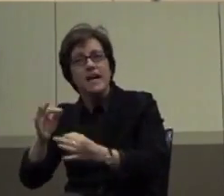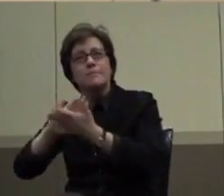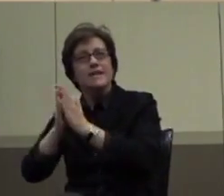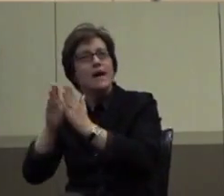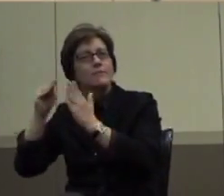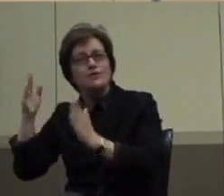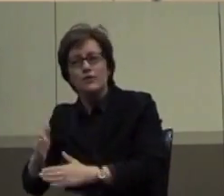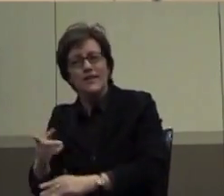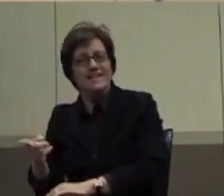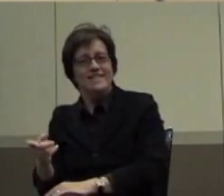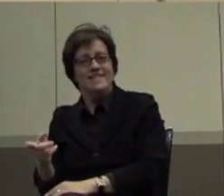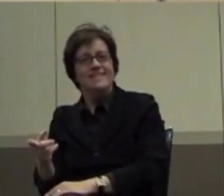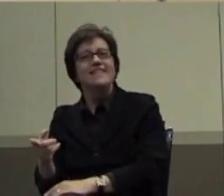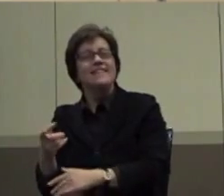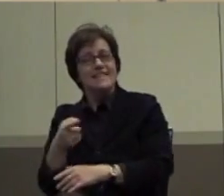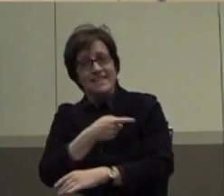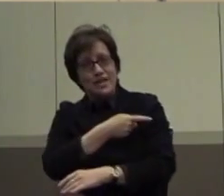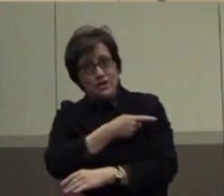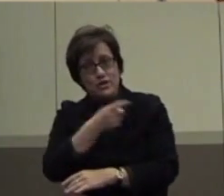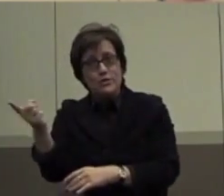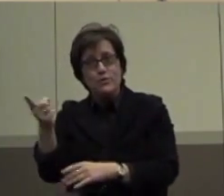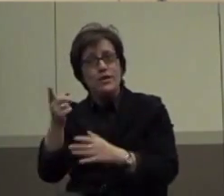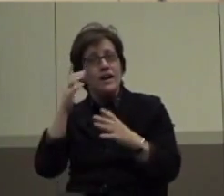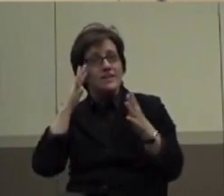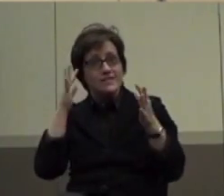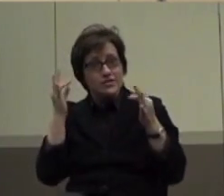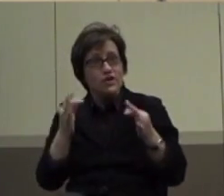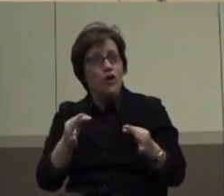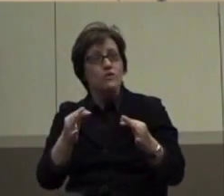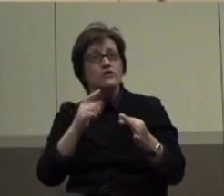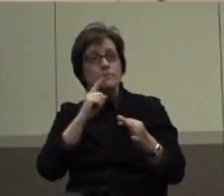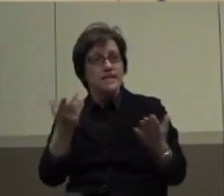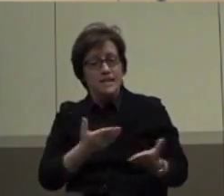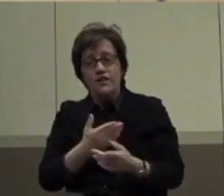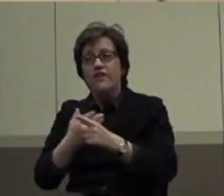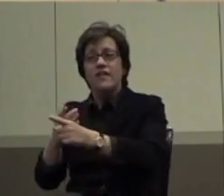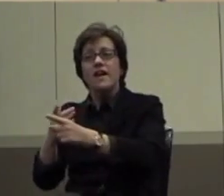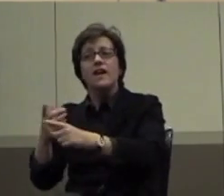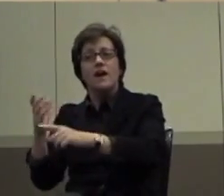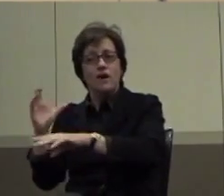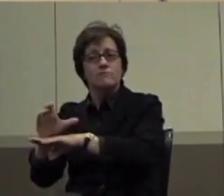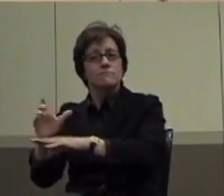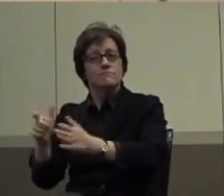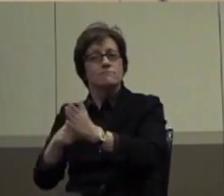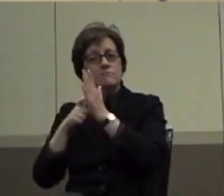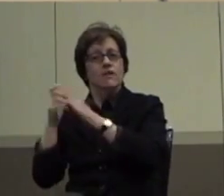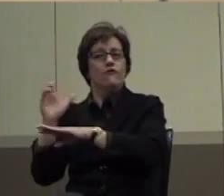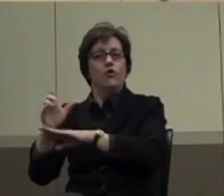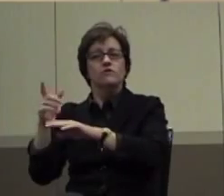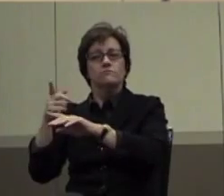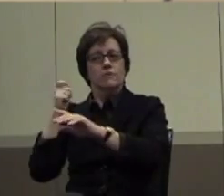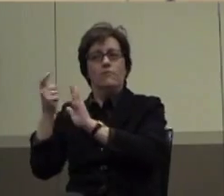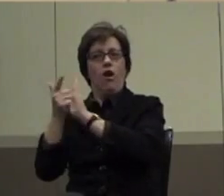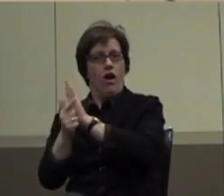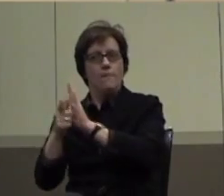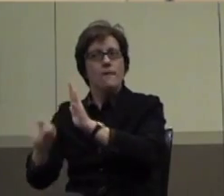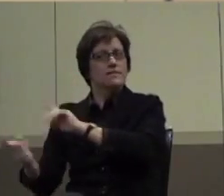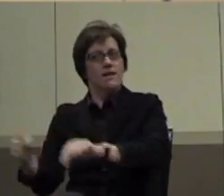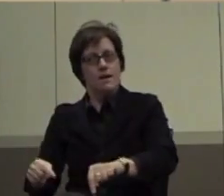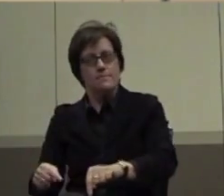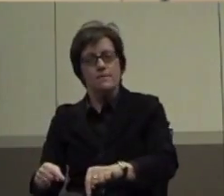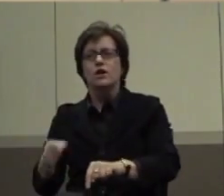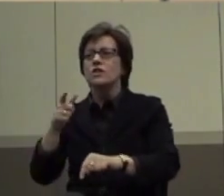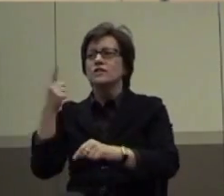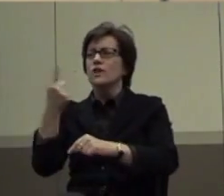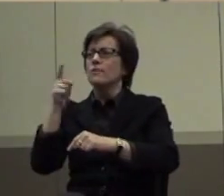can think of. But you chose to be here. They're compelled by law. Somebody has to blink first here. Who